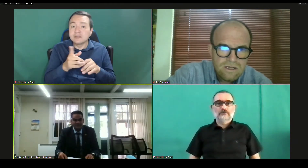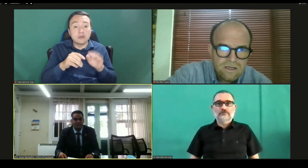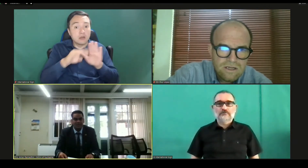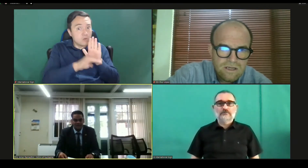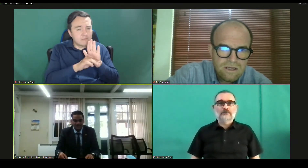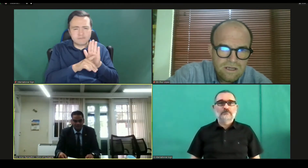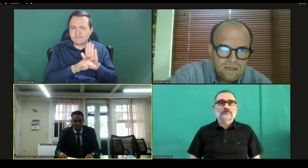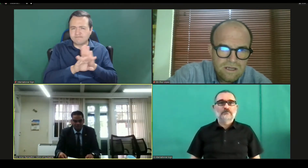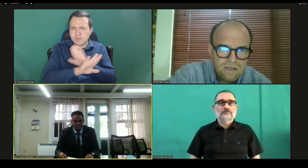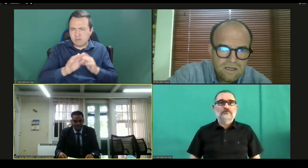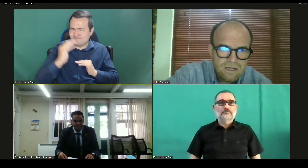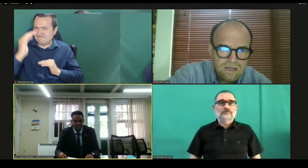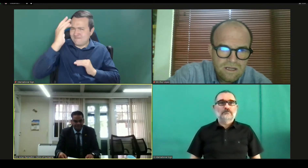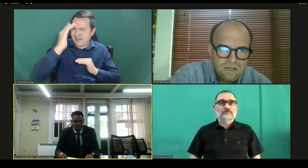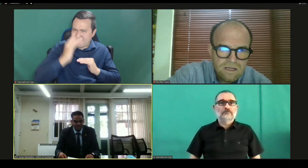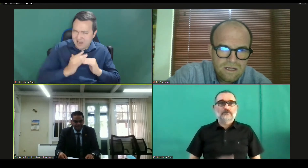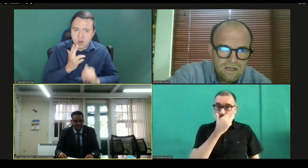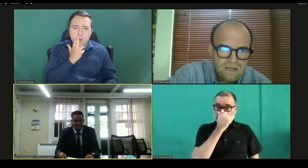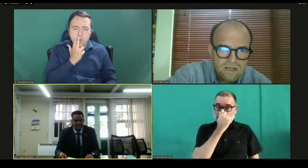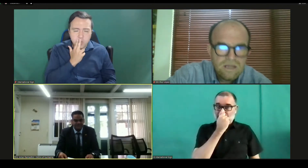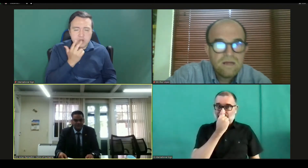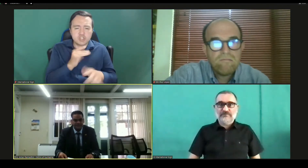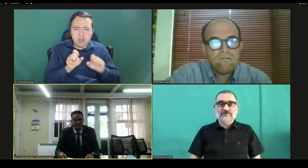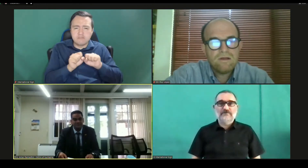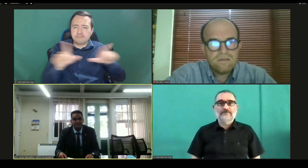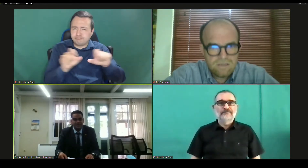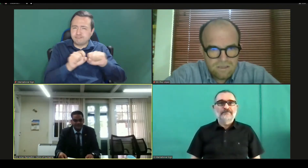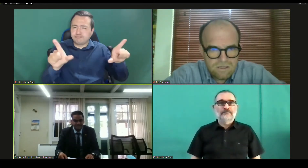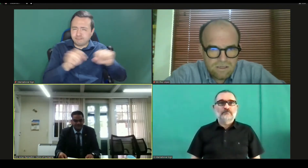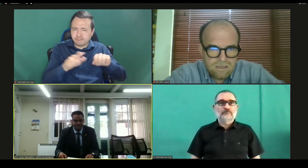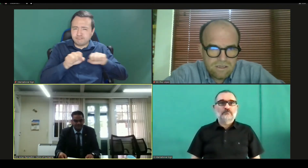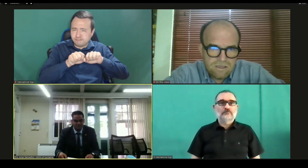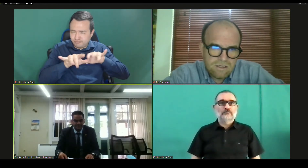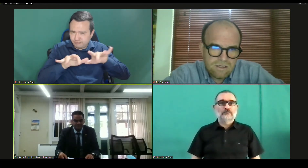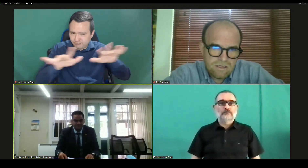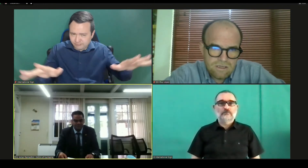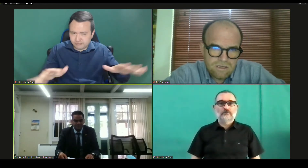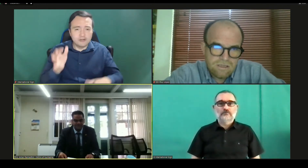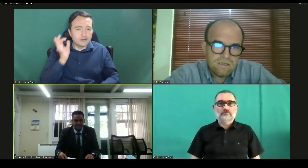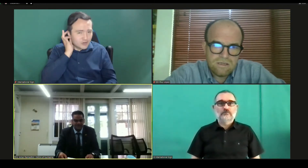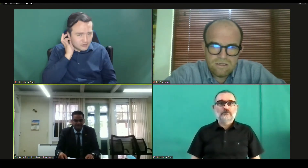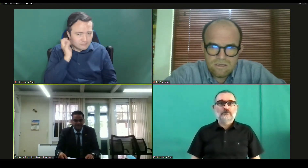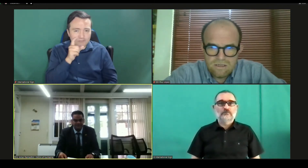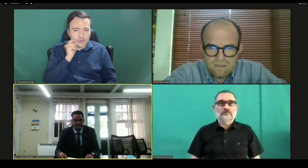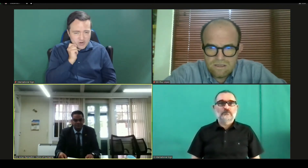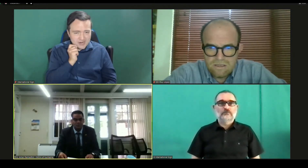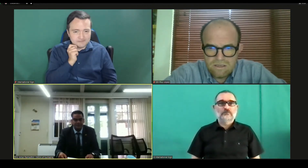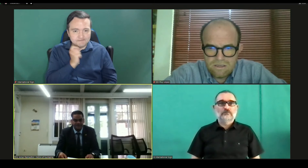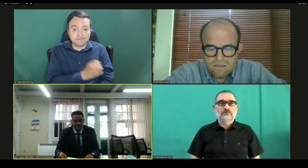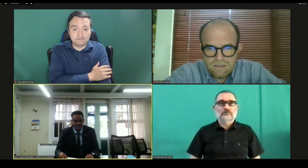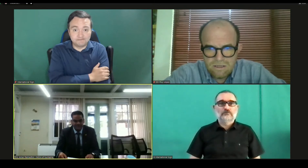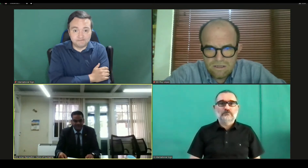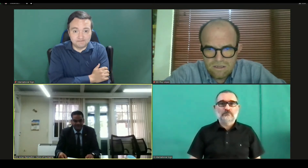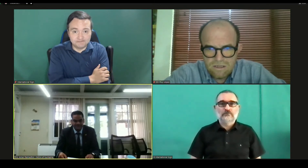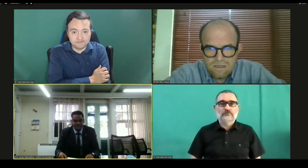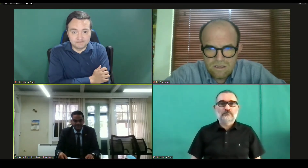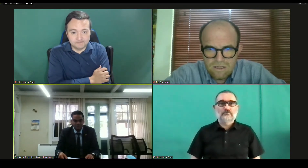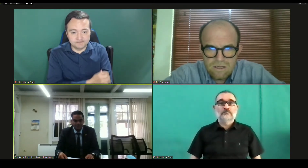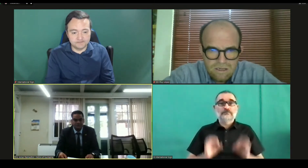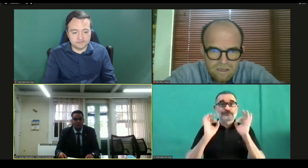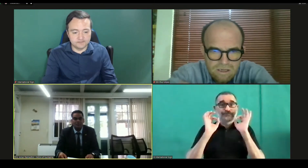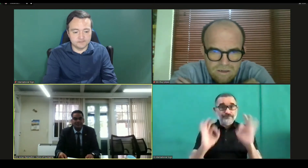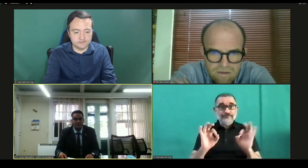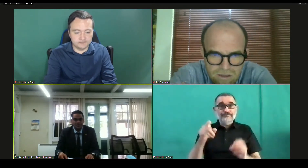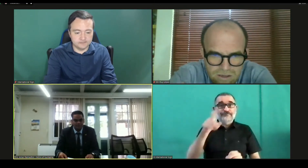Nikeri, Saramacca, and Comoé. In this context, various TV programs on the effects of smoking and the